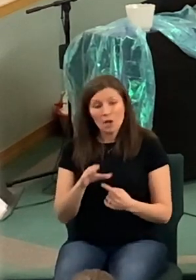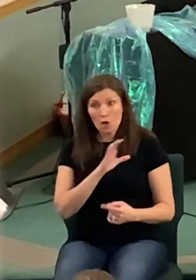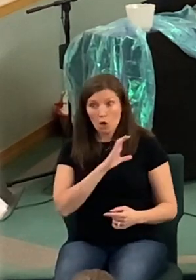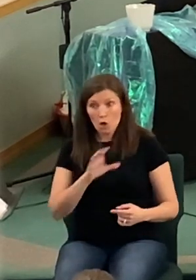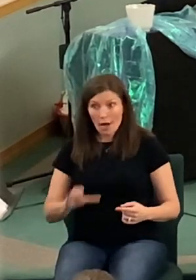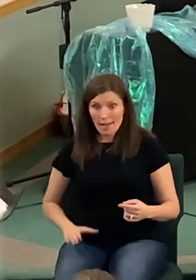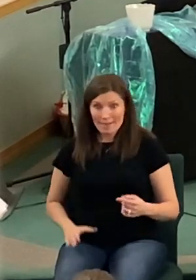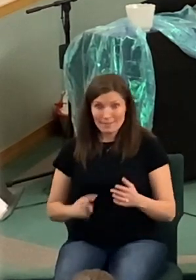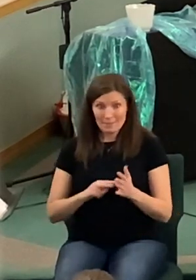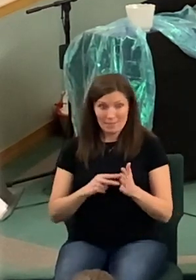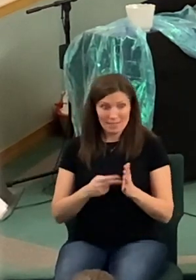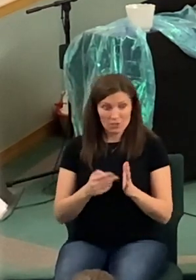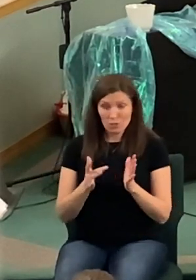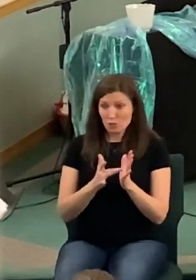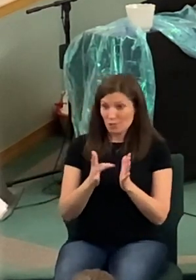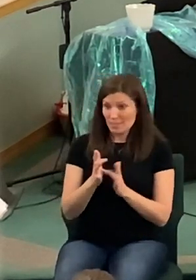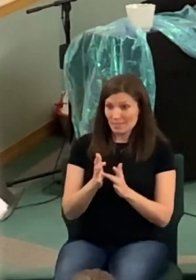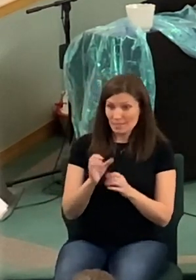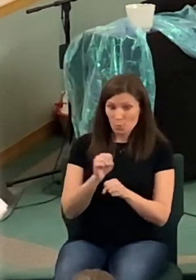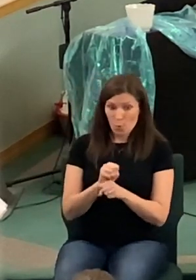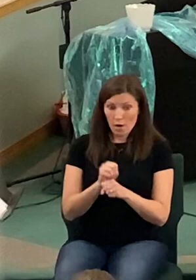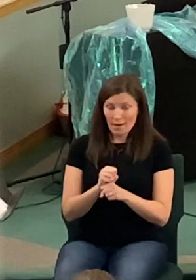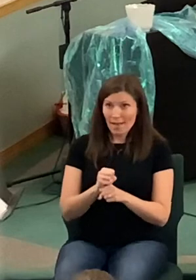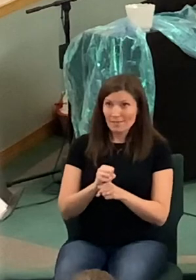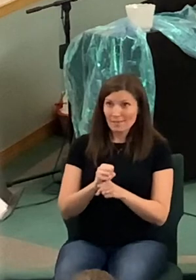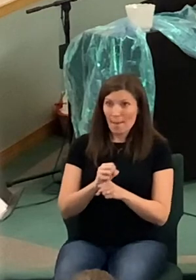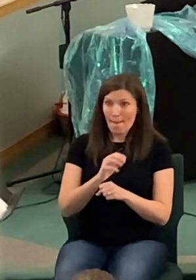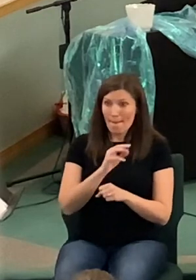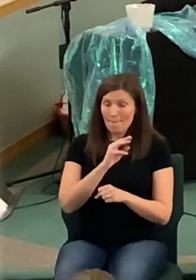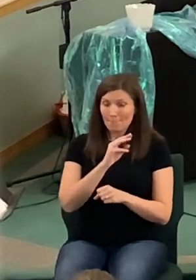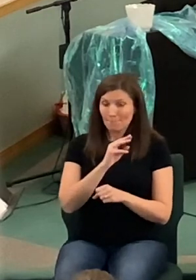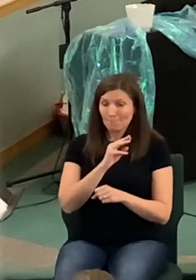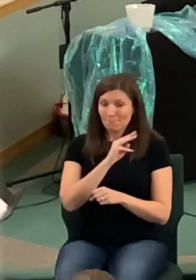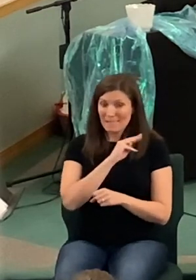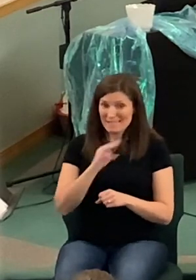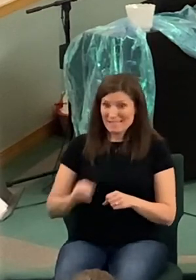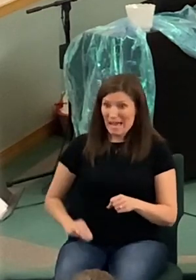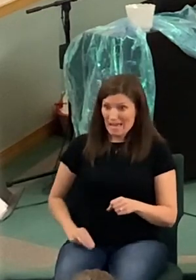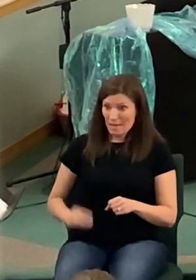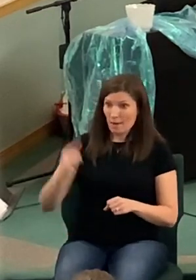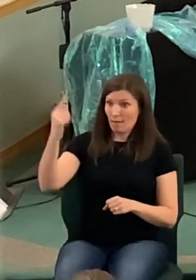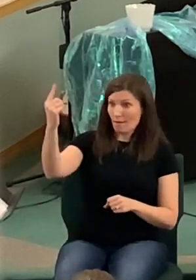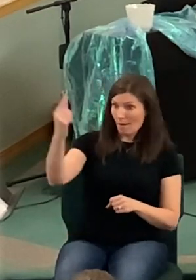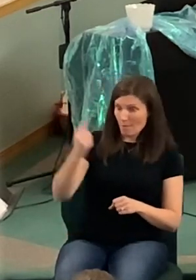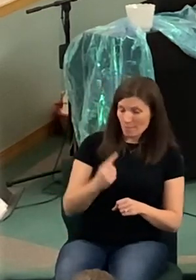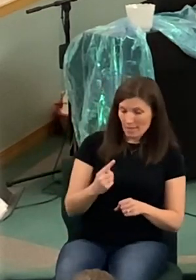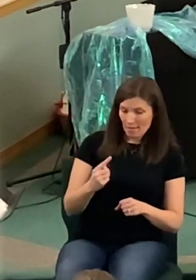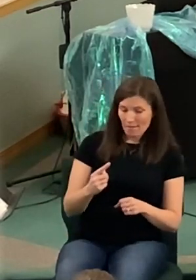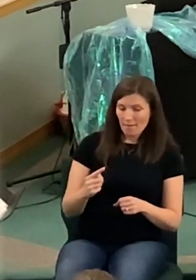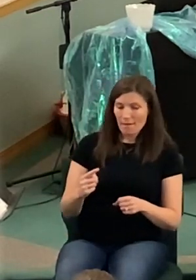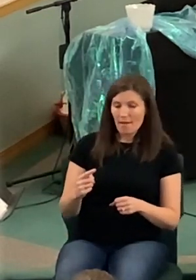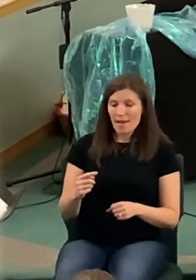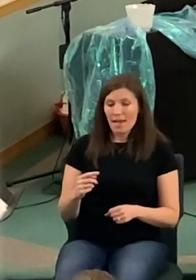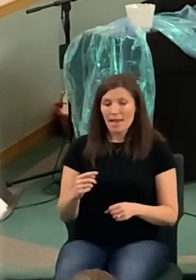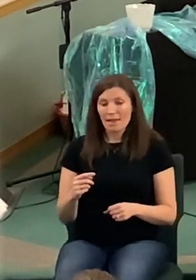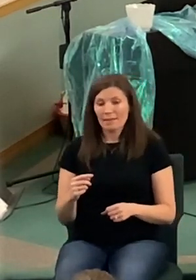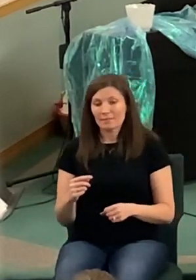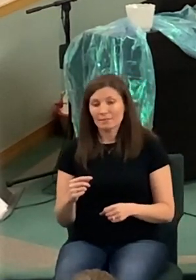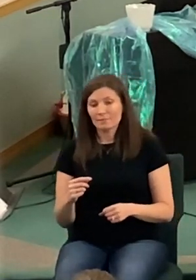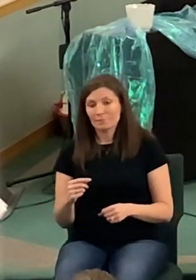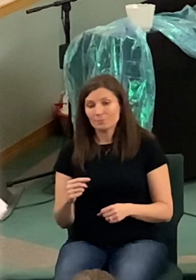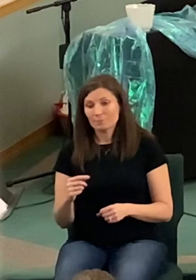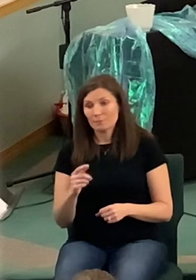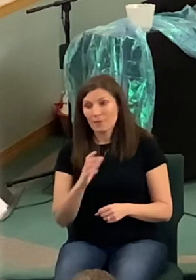Jesus' work as the coming Messiah, and Lord refers to Jesus' sovereignty over the whole world.